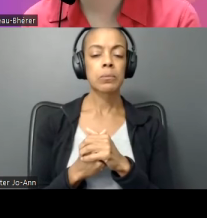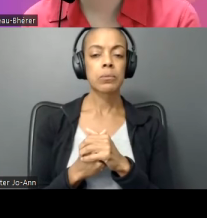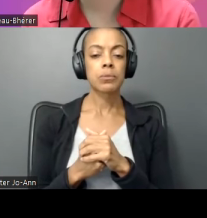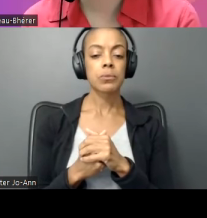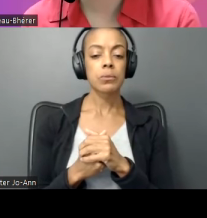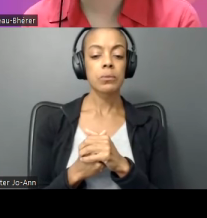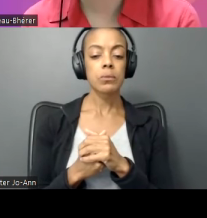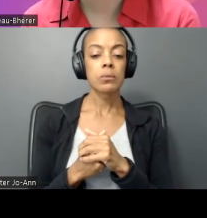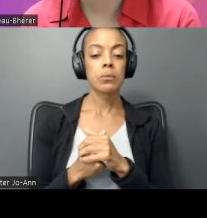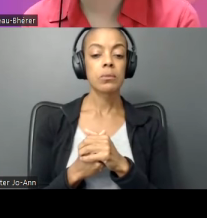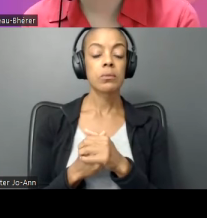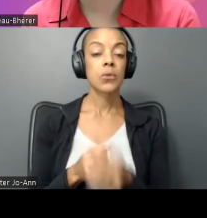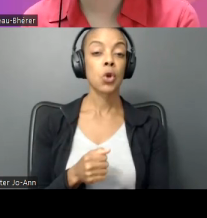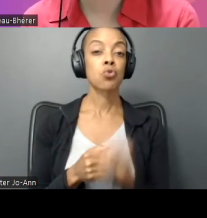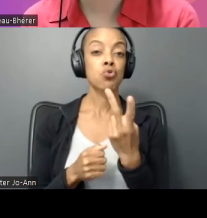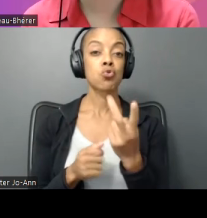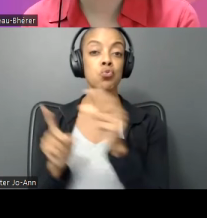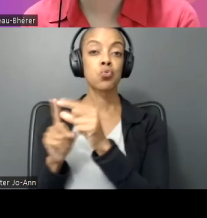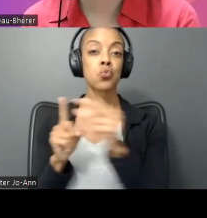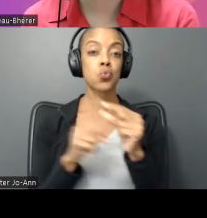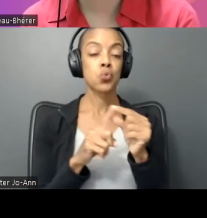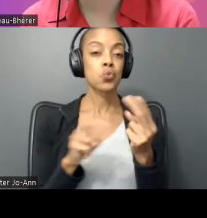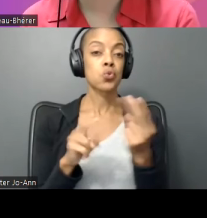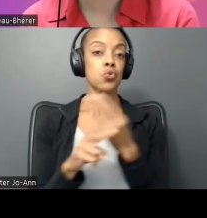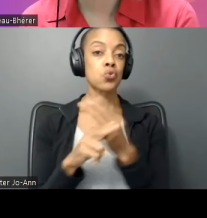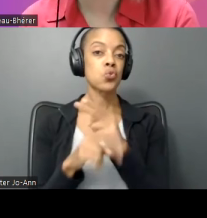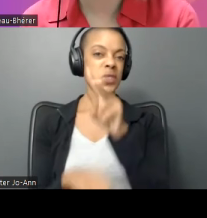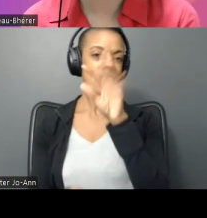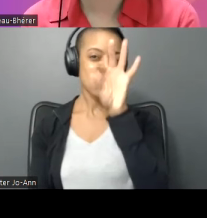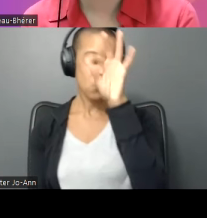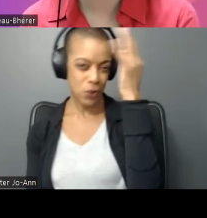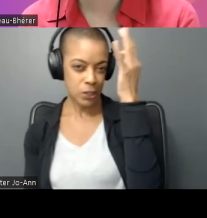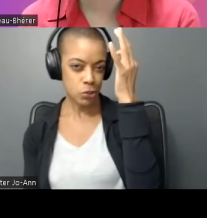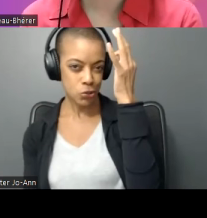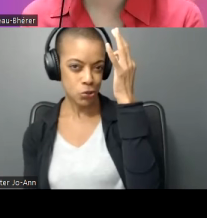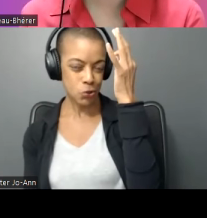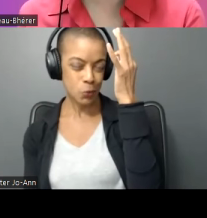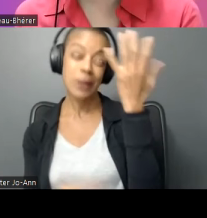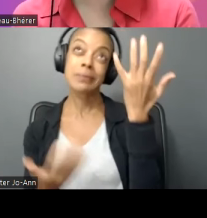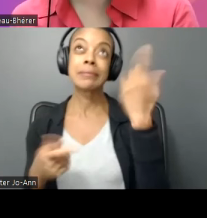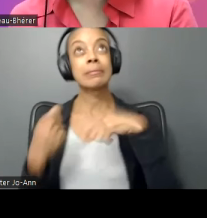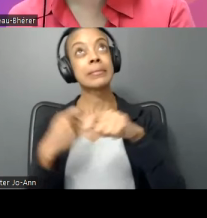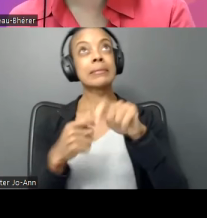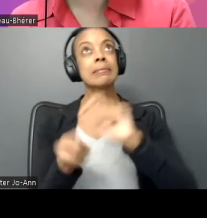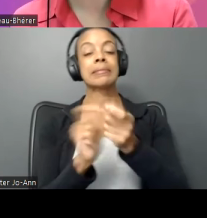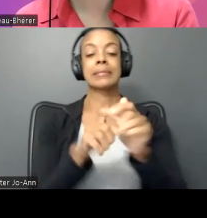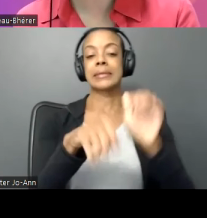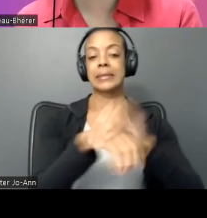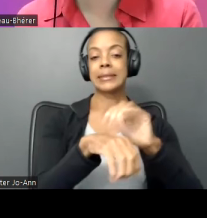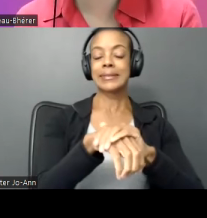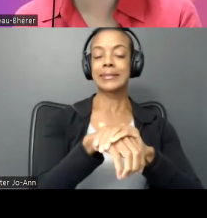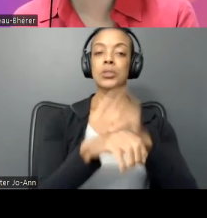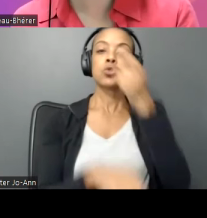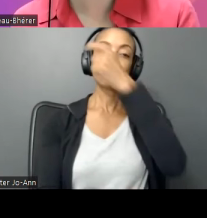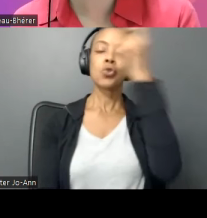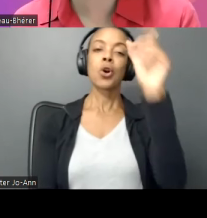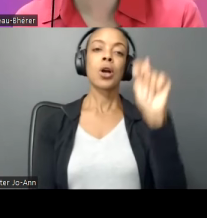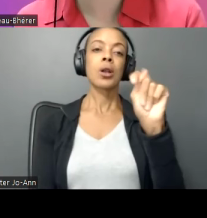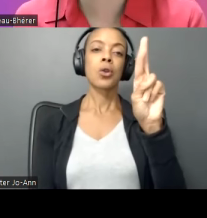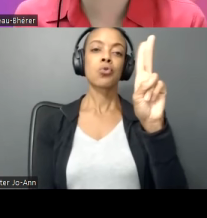There are 2 terms that are used in French, but it's really just in English, trauma-focused